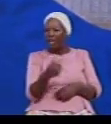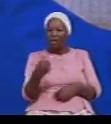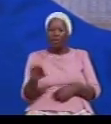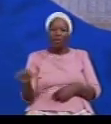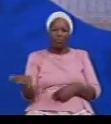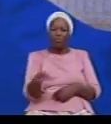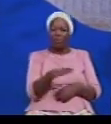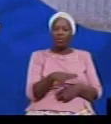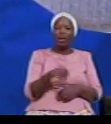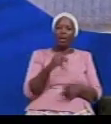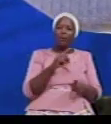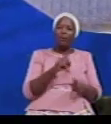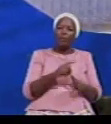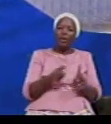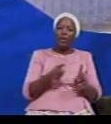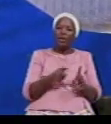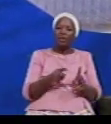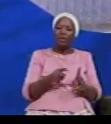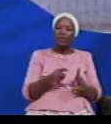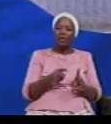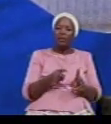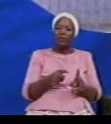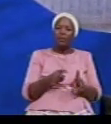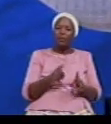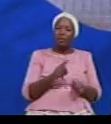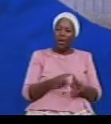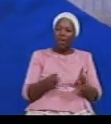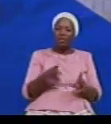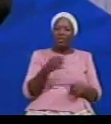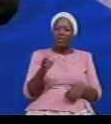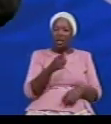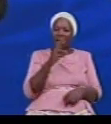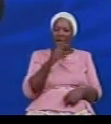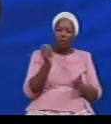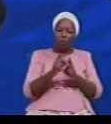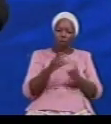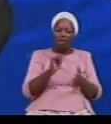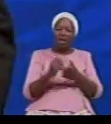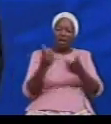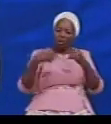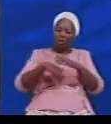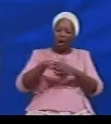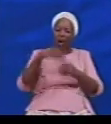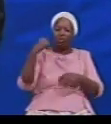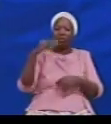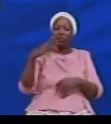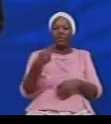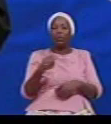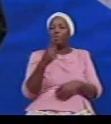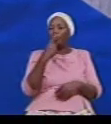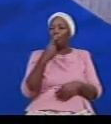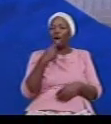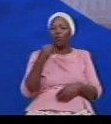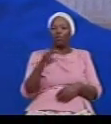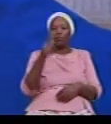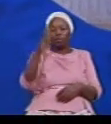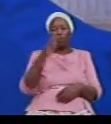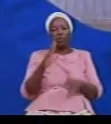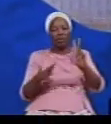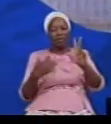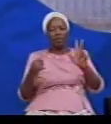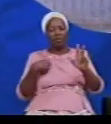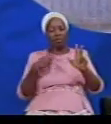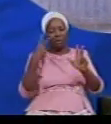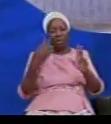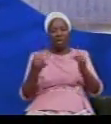of Jeremiah. They were not the words of Daniel. They were words that proceeded forth out of the mouth of God. Three things we're